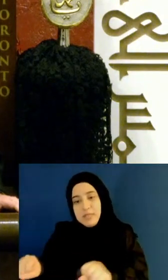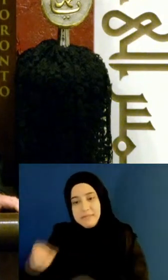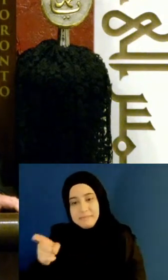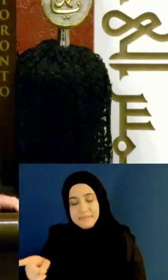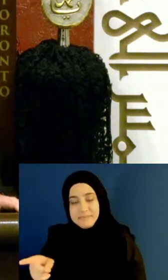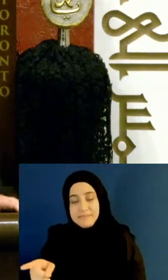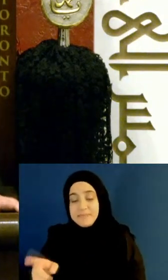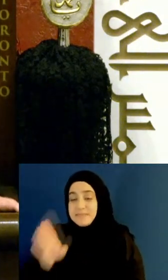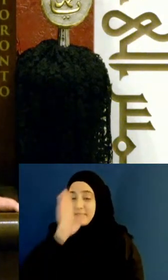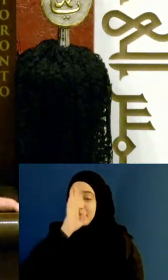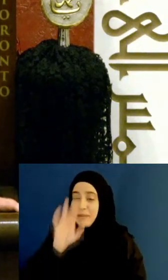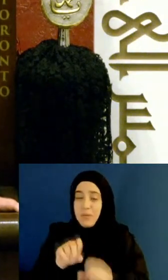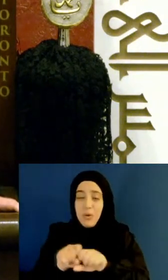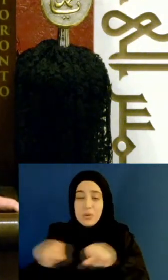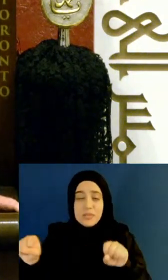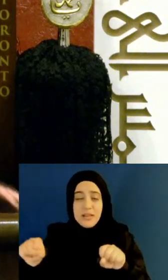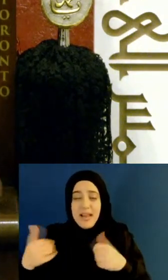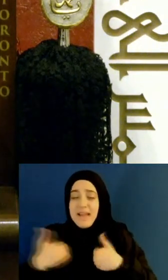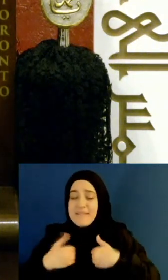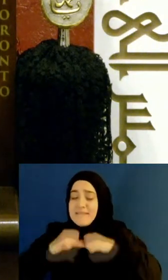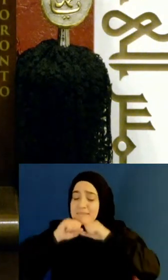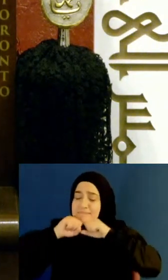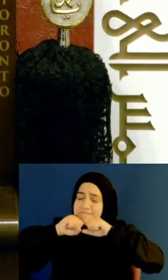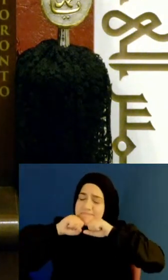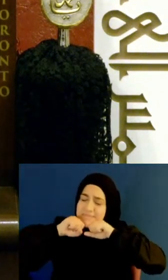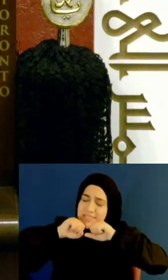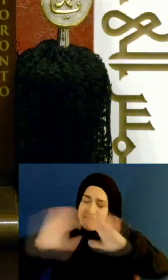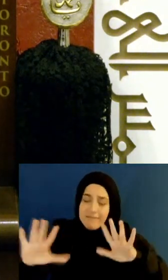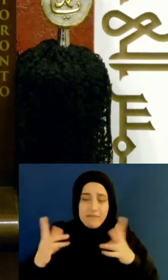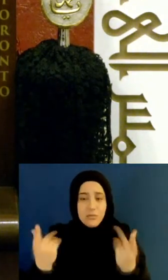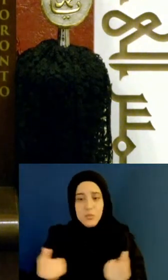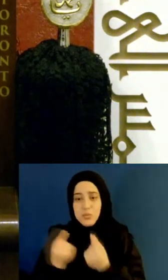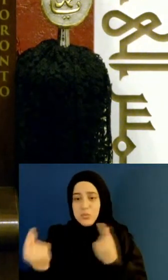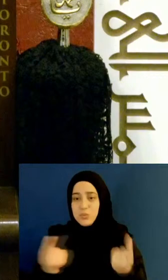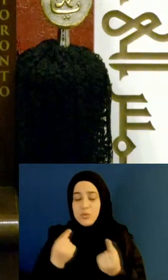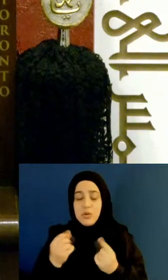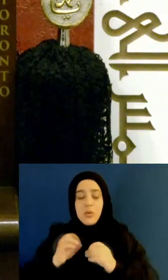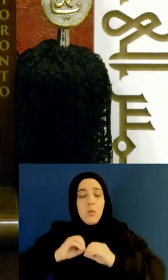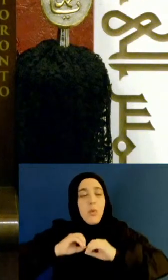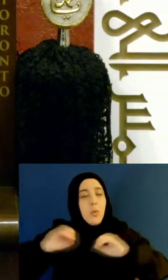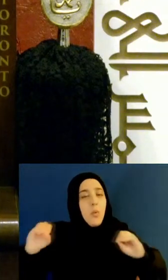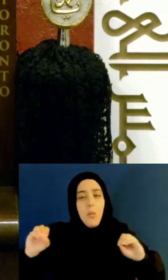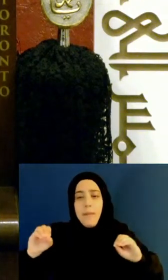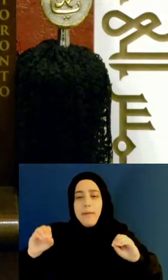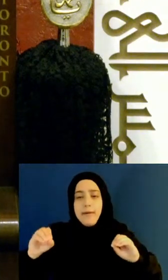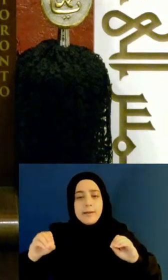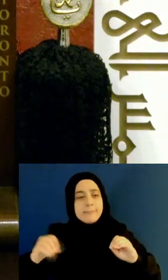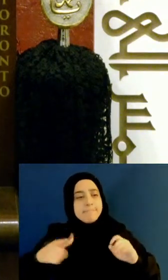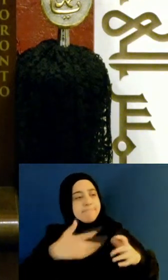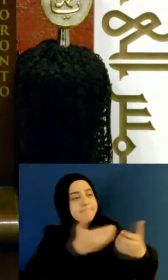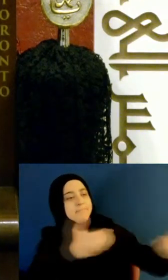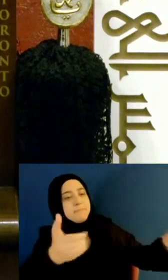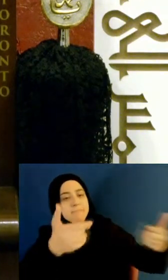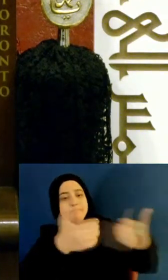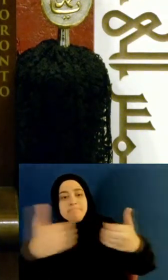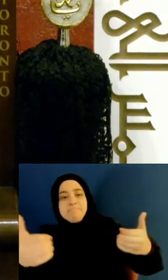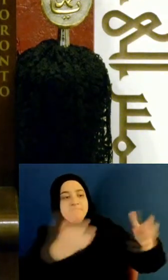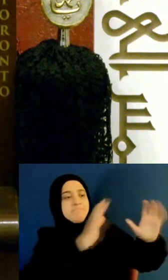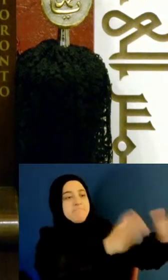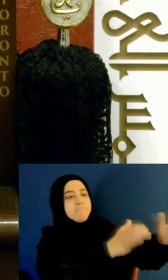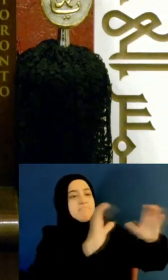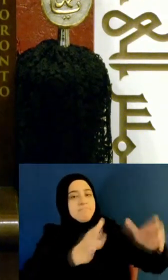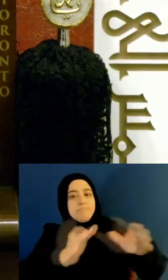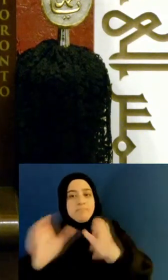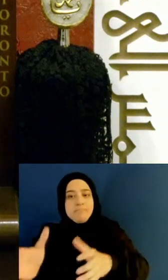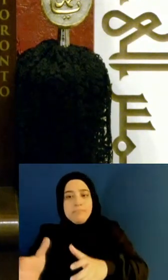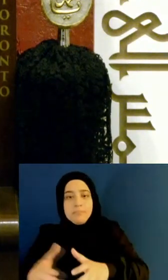absolutely nothing to do. There was no element of segregation by class. My time is finished. We should be finishing the